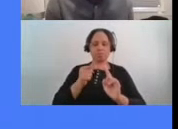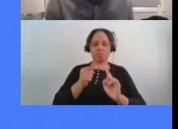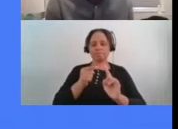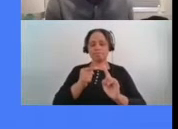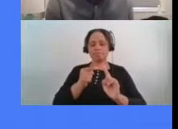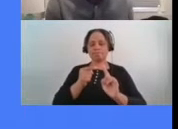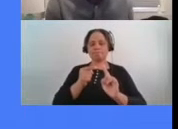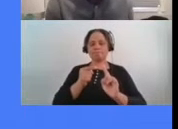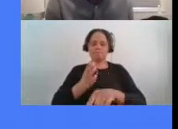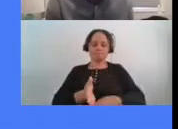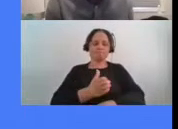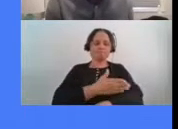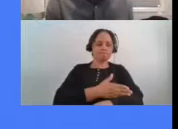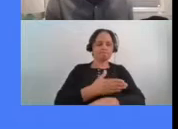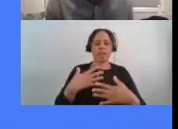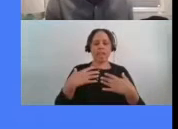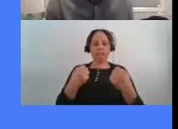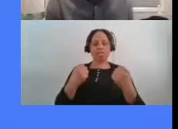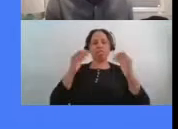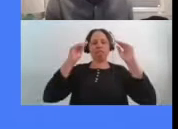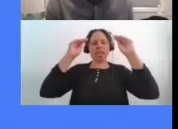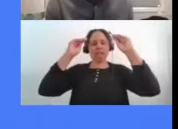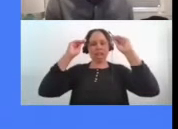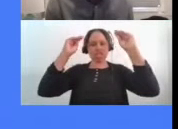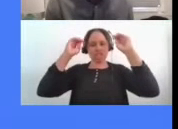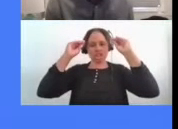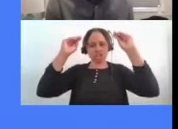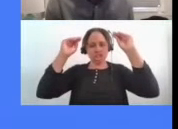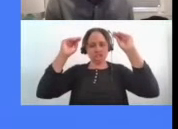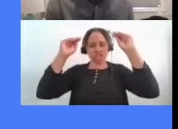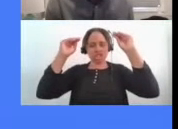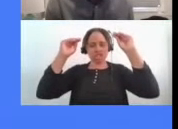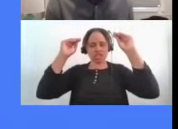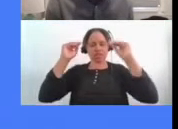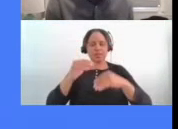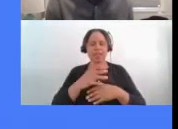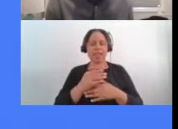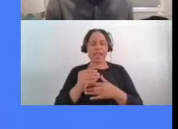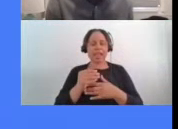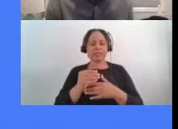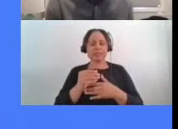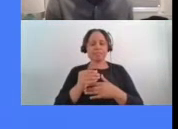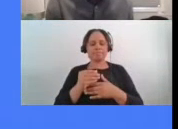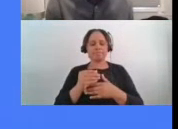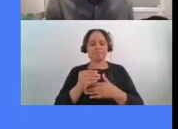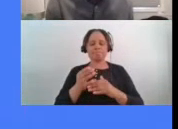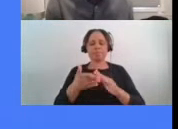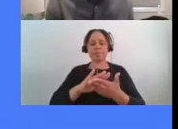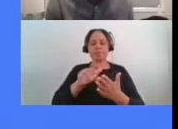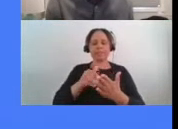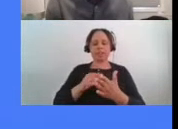education, building out resources, really being that center of the community and a resource for our